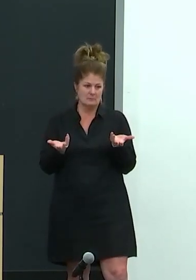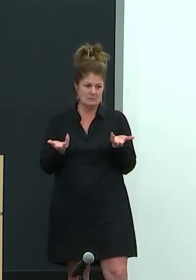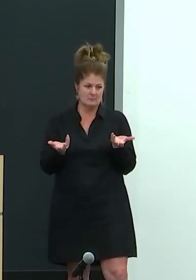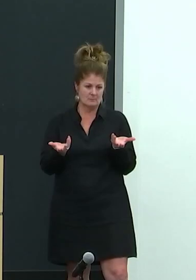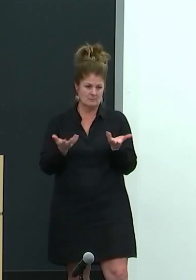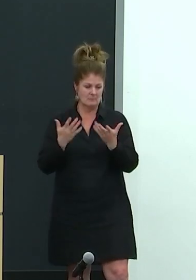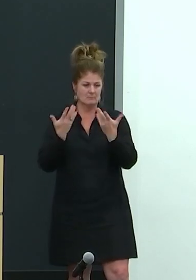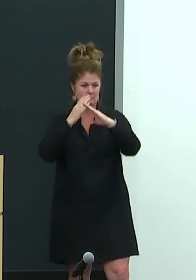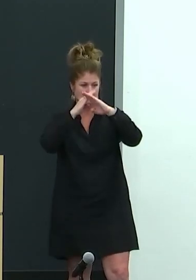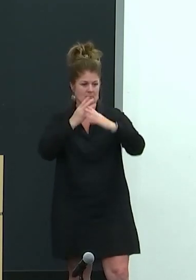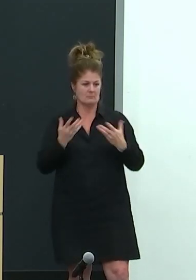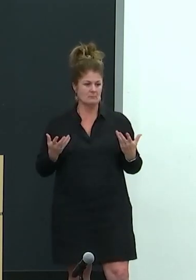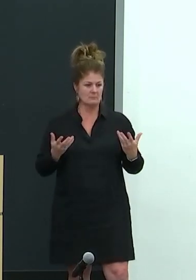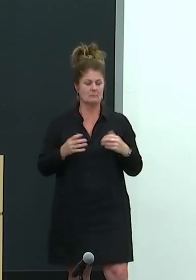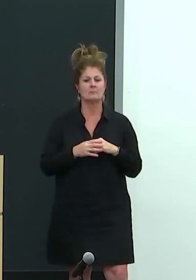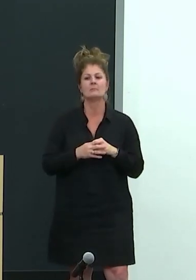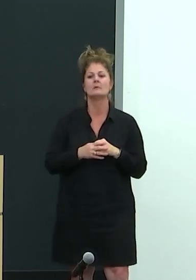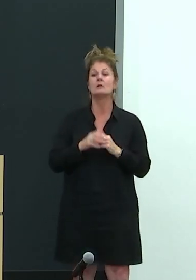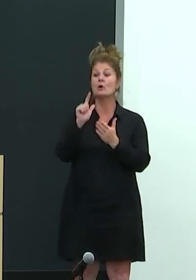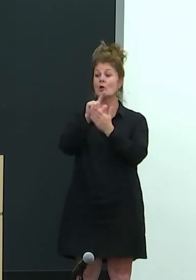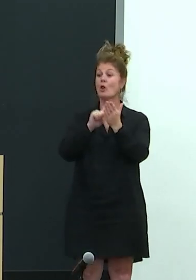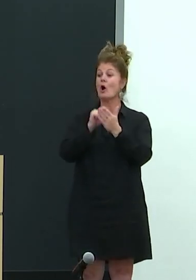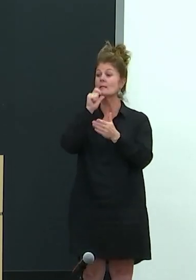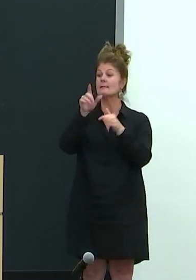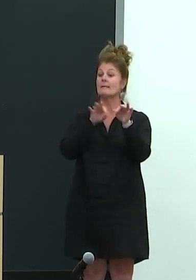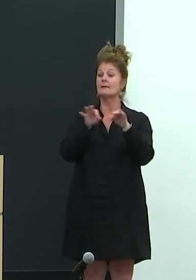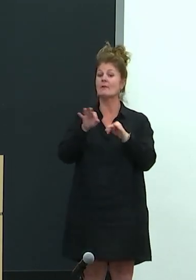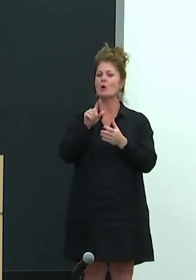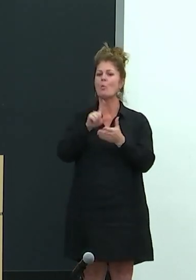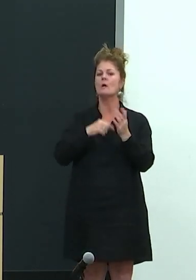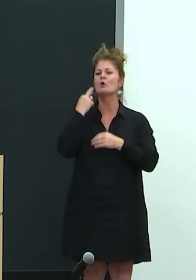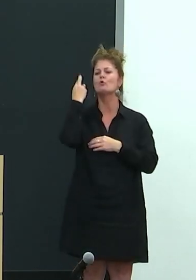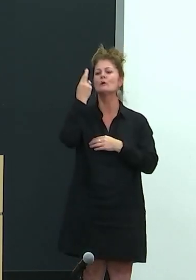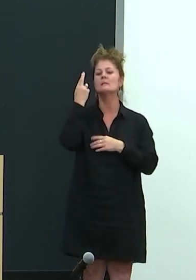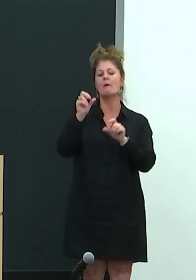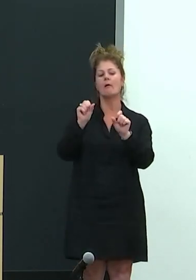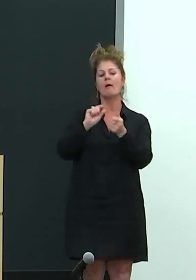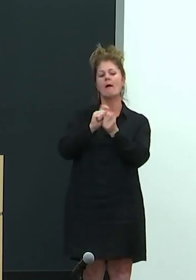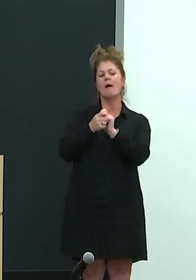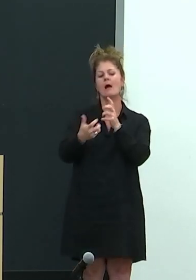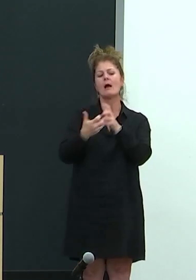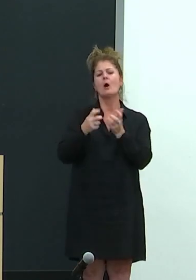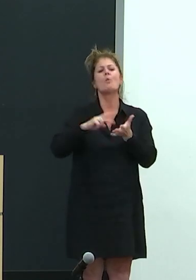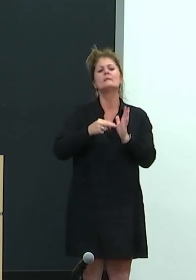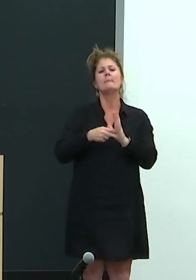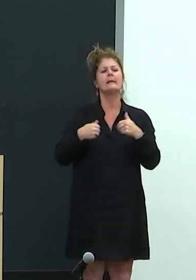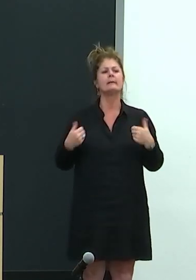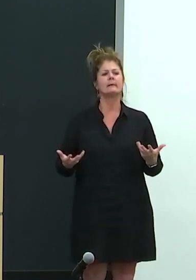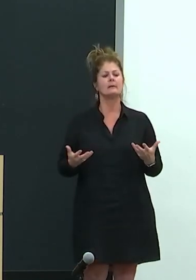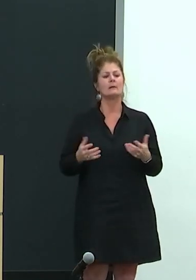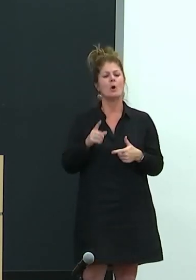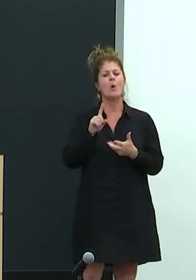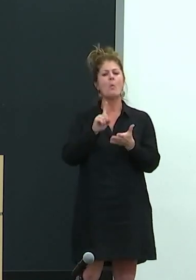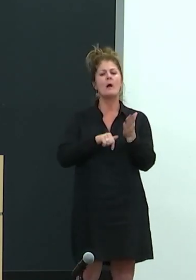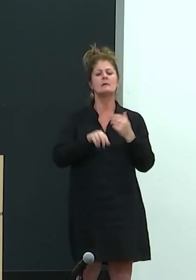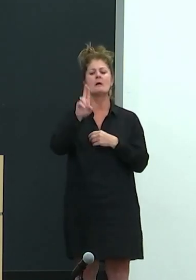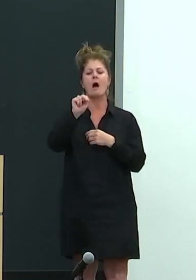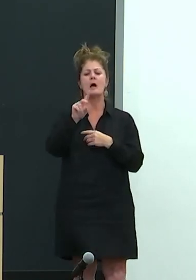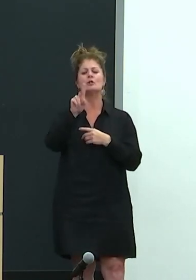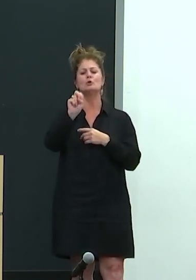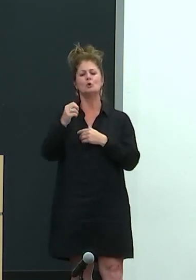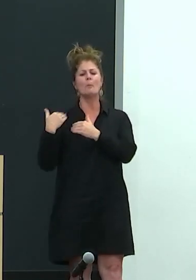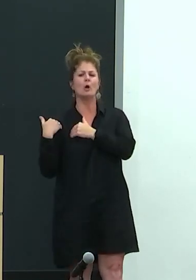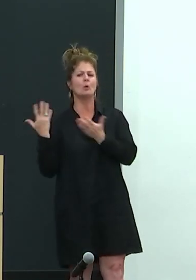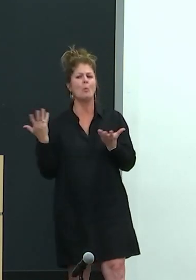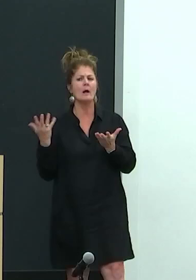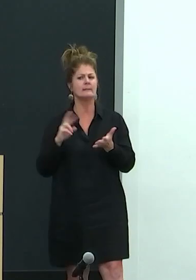The law, however, does not define what is a reasonable accommodation, fundamental alteration, or an undue burden, leaving schools